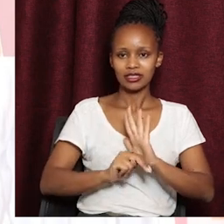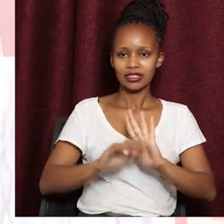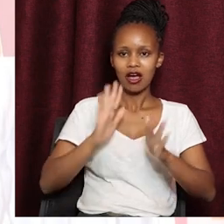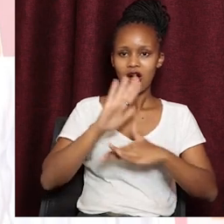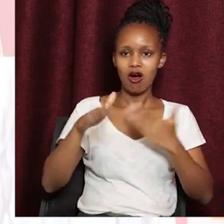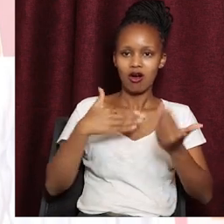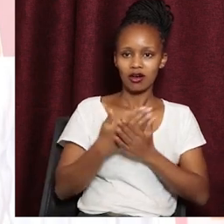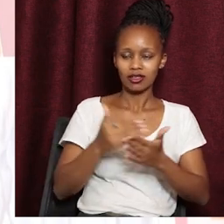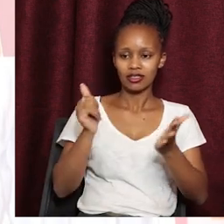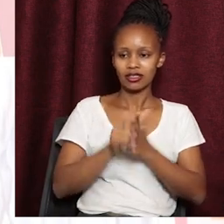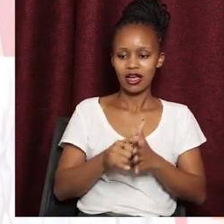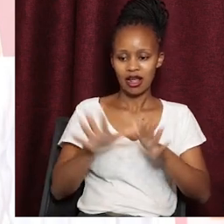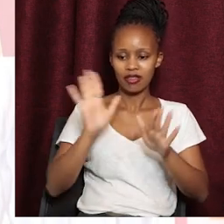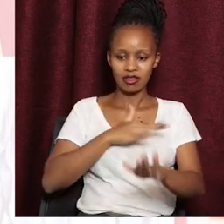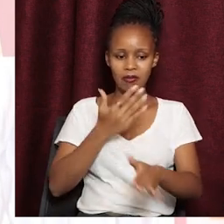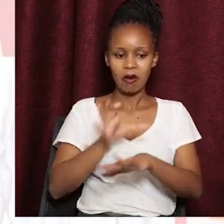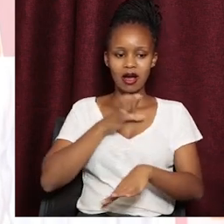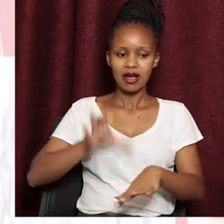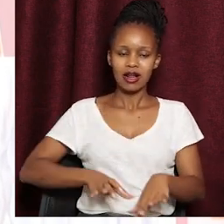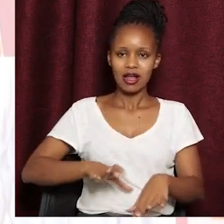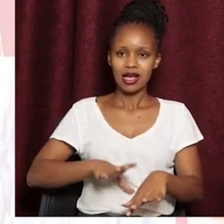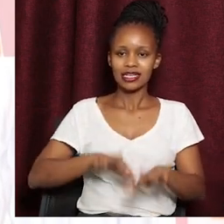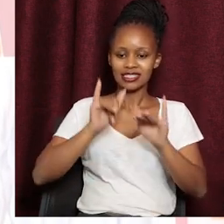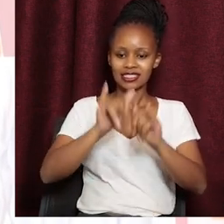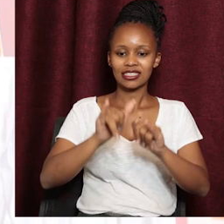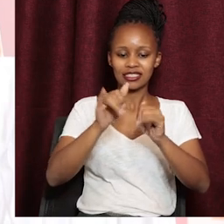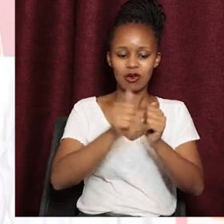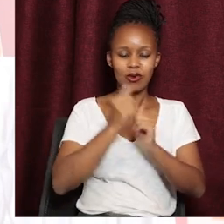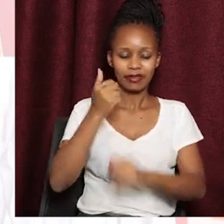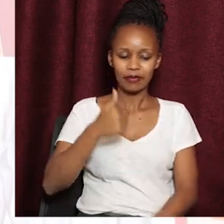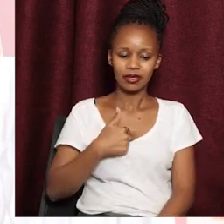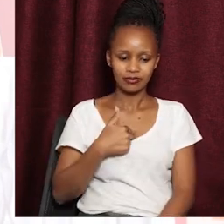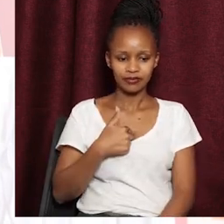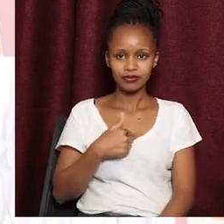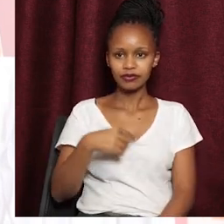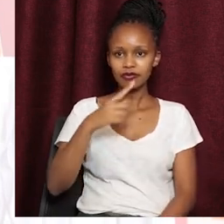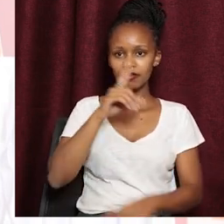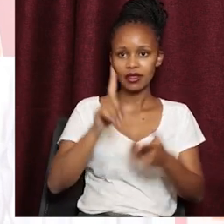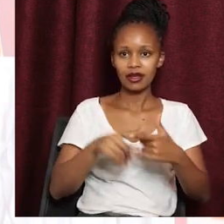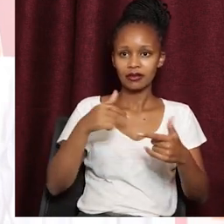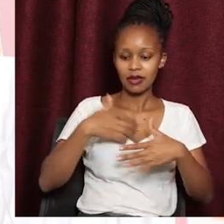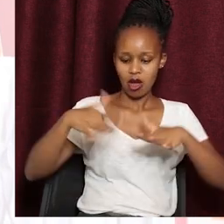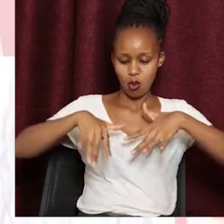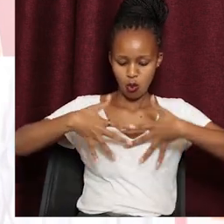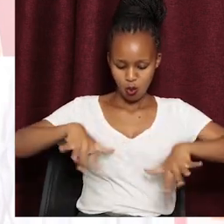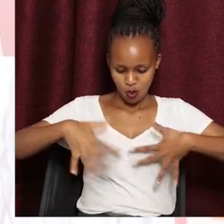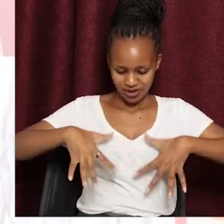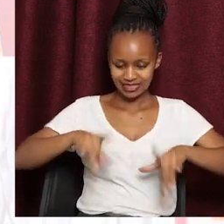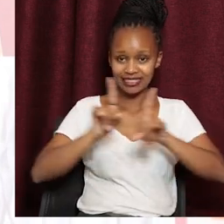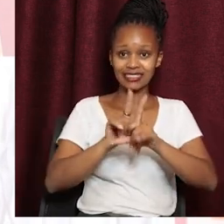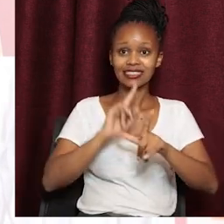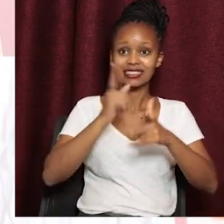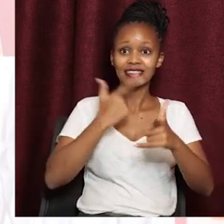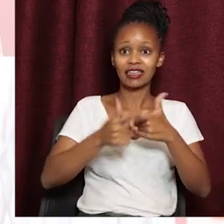in order that the power of Christ may dwell with me. For when I am weak,